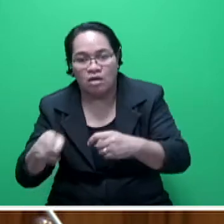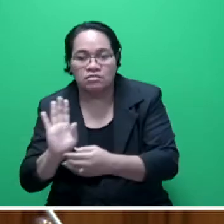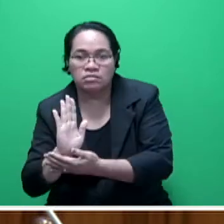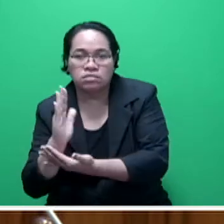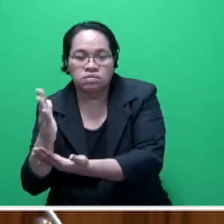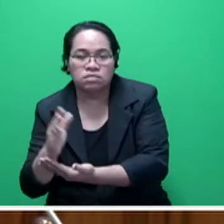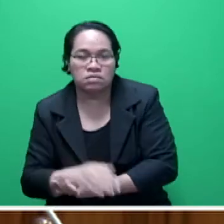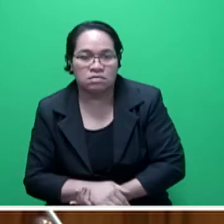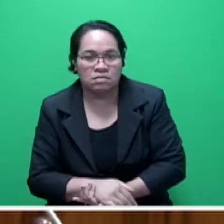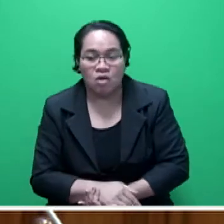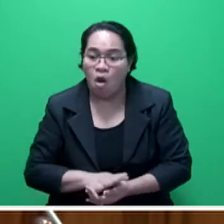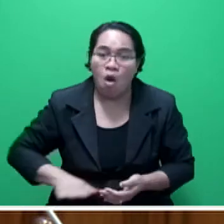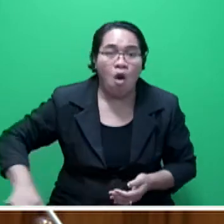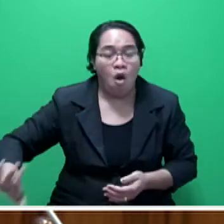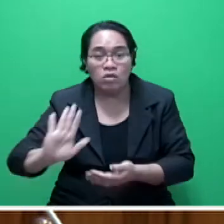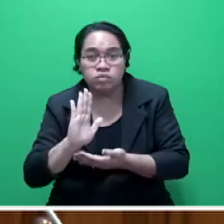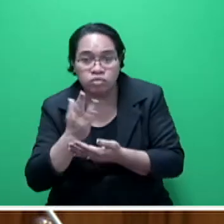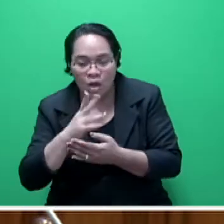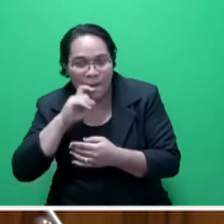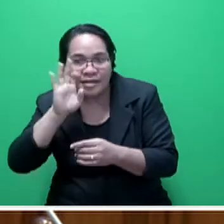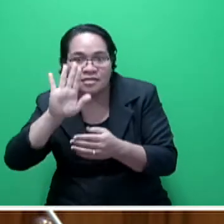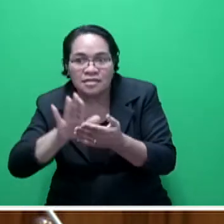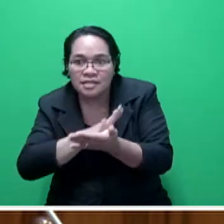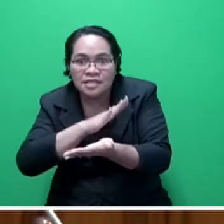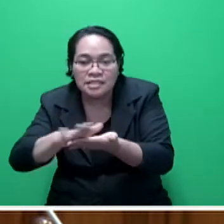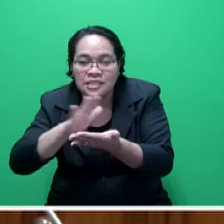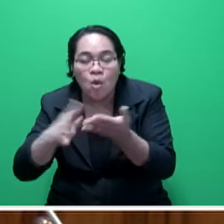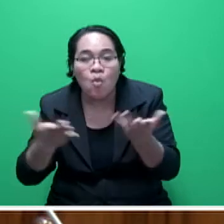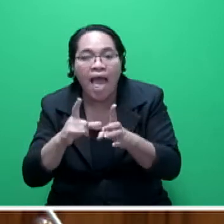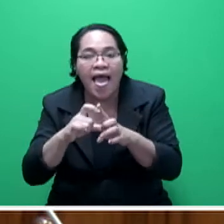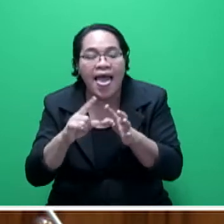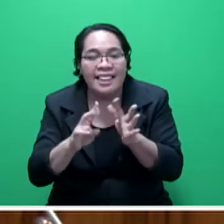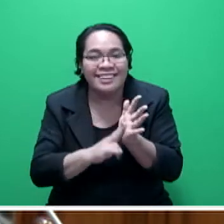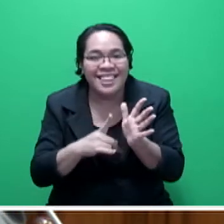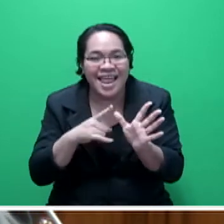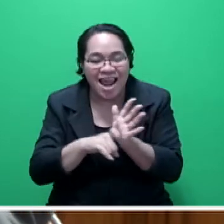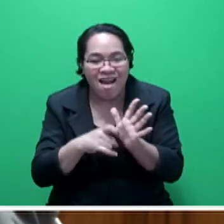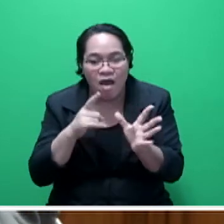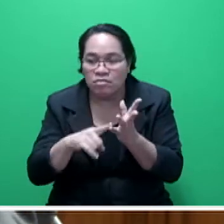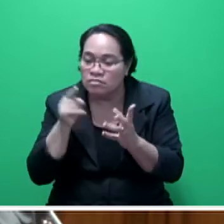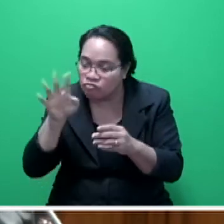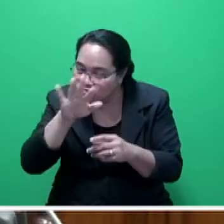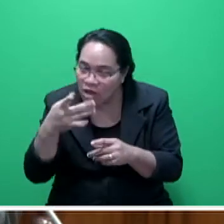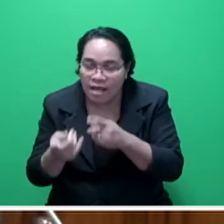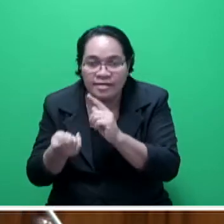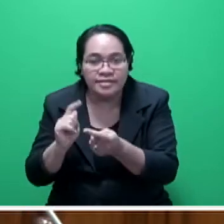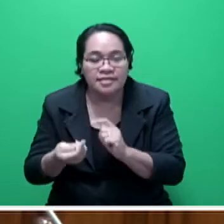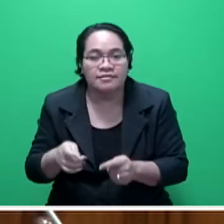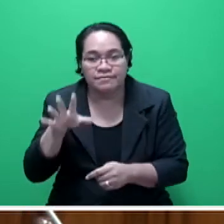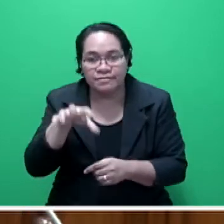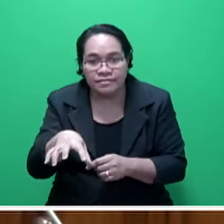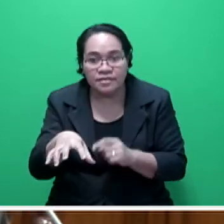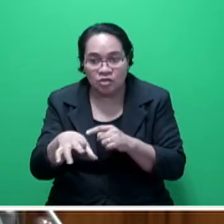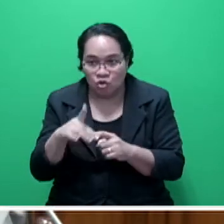currently all yachts are required to be cleared at Port General, and if the vessel has not met the mandatory 14 days quarantine, will be required to be anchored